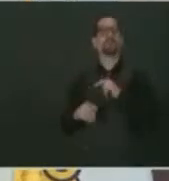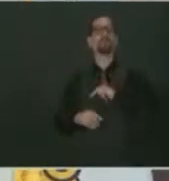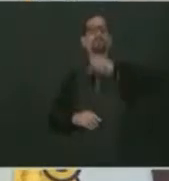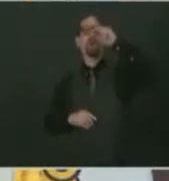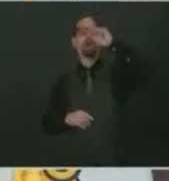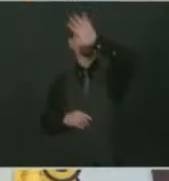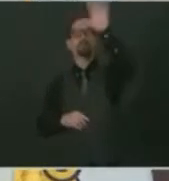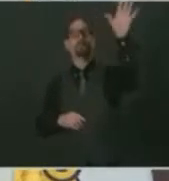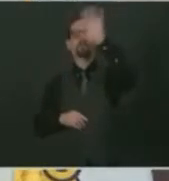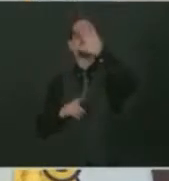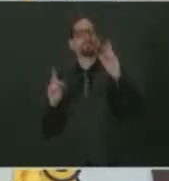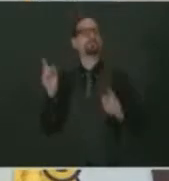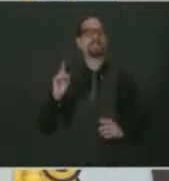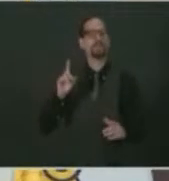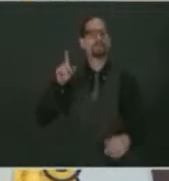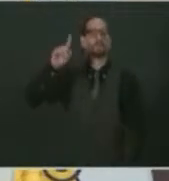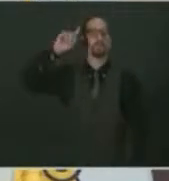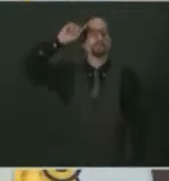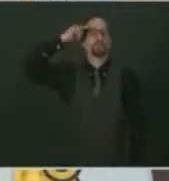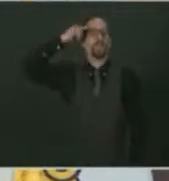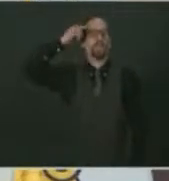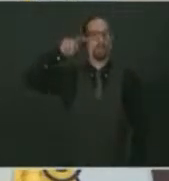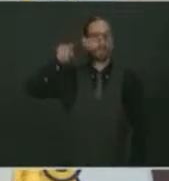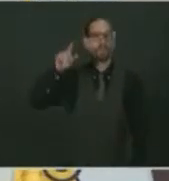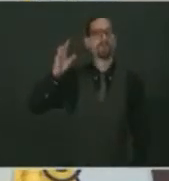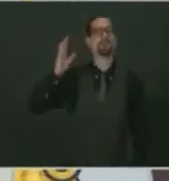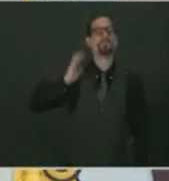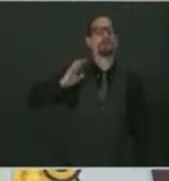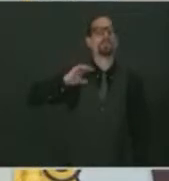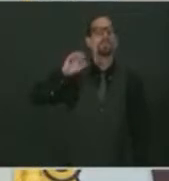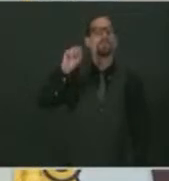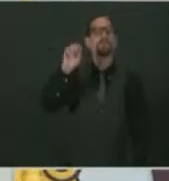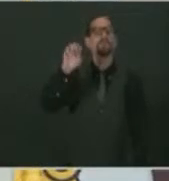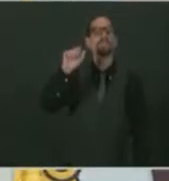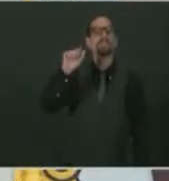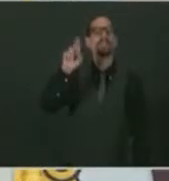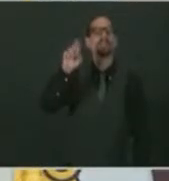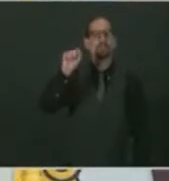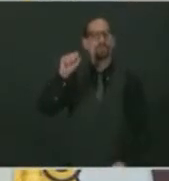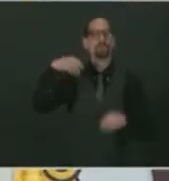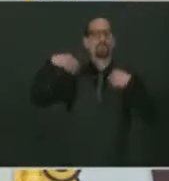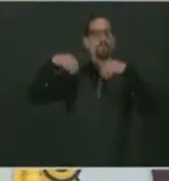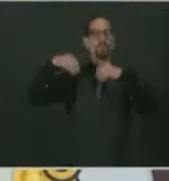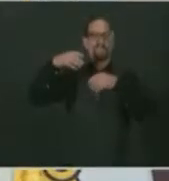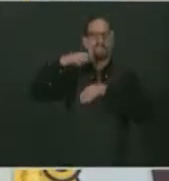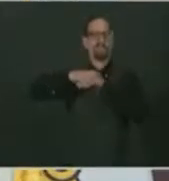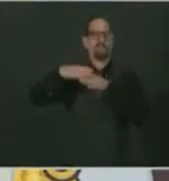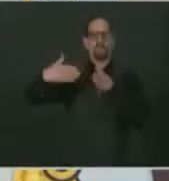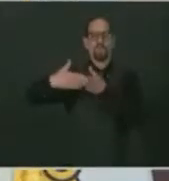Appointments for these clinics will go online on Friday at 5 p.m. at